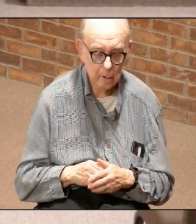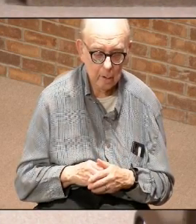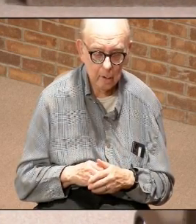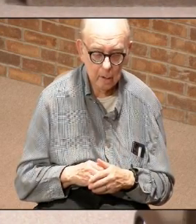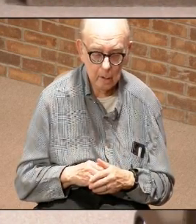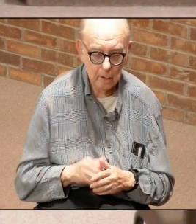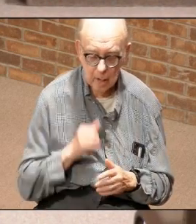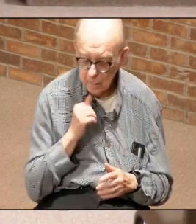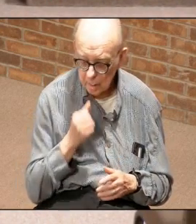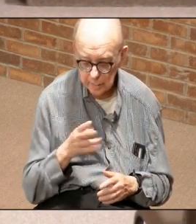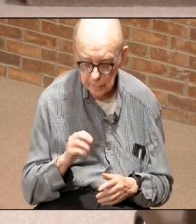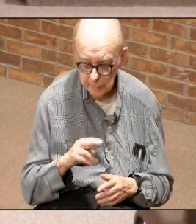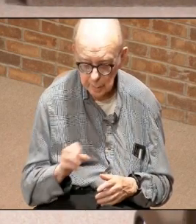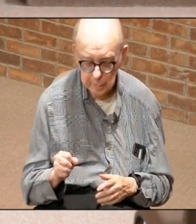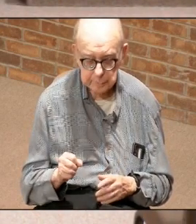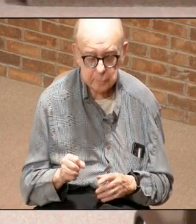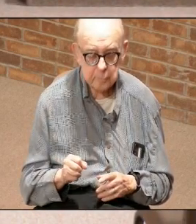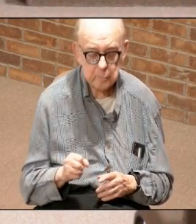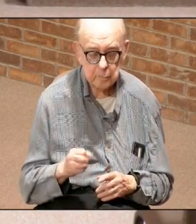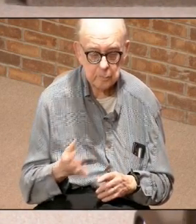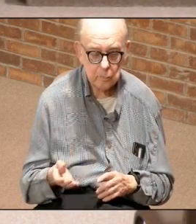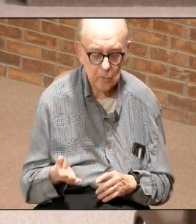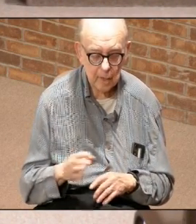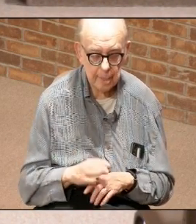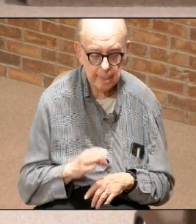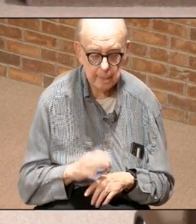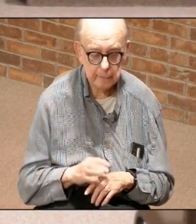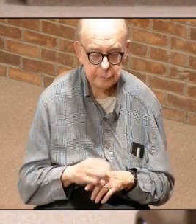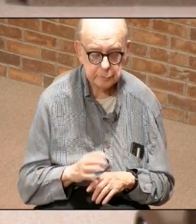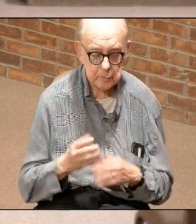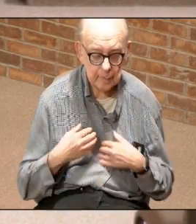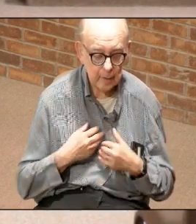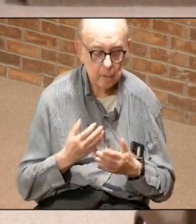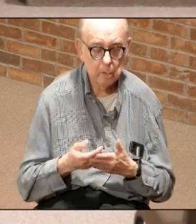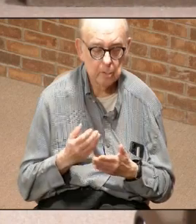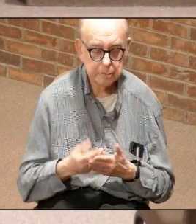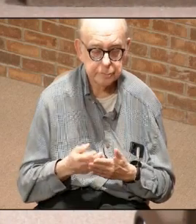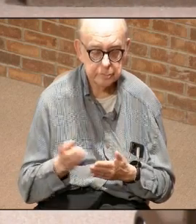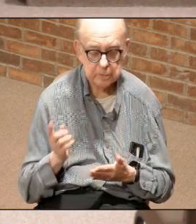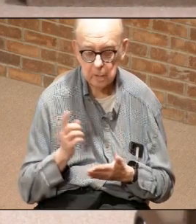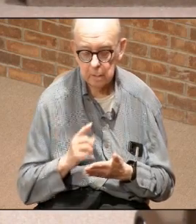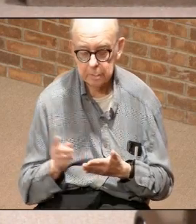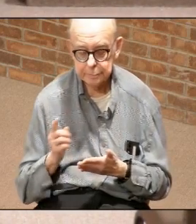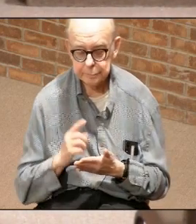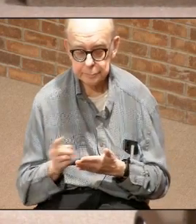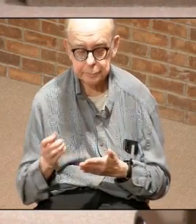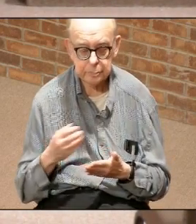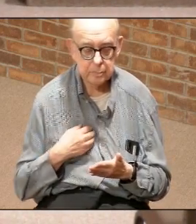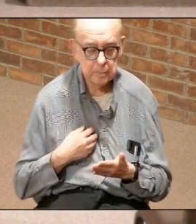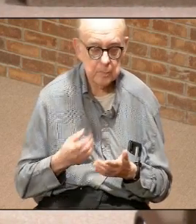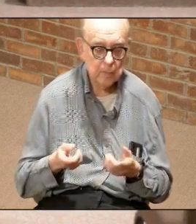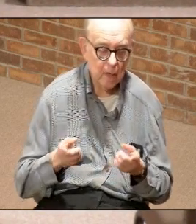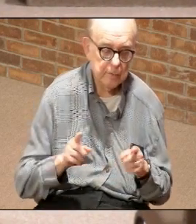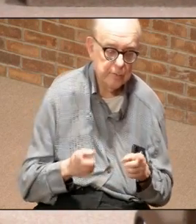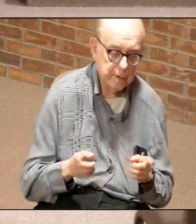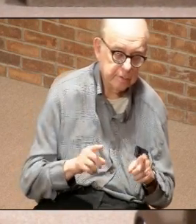give out beer and everything else, but there are churches which have money that every week they have